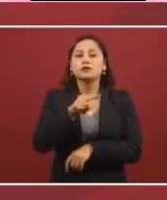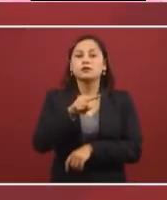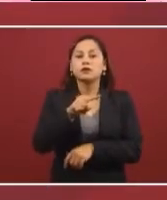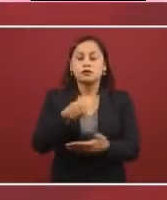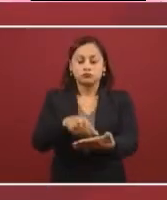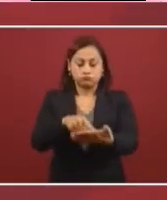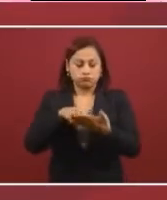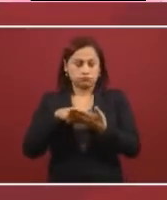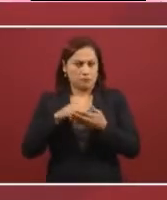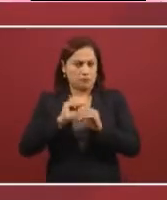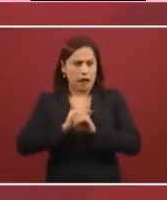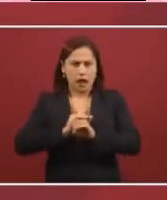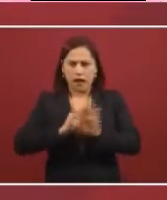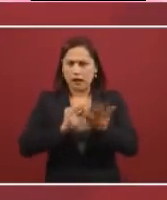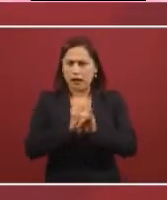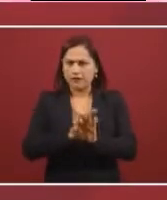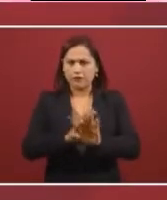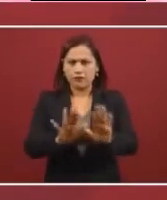information firsthand.